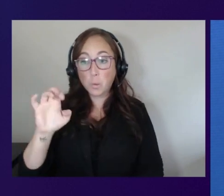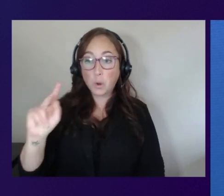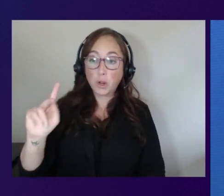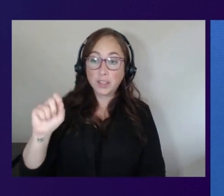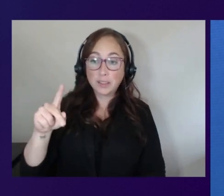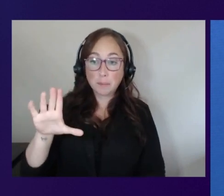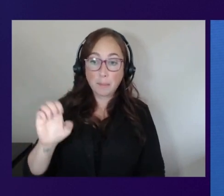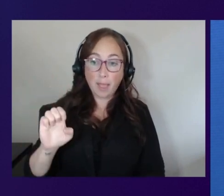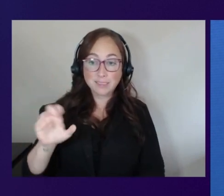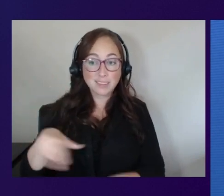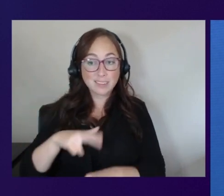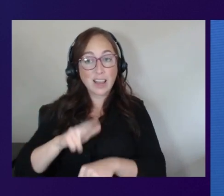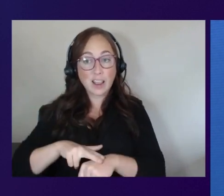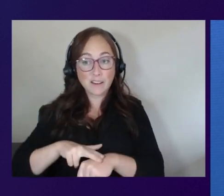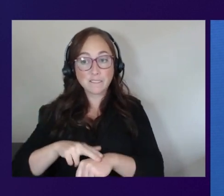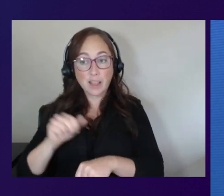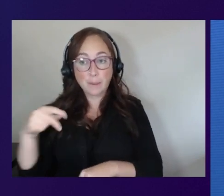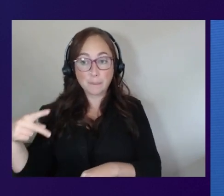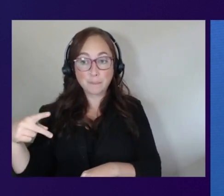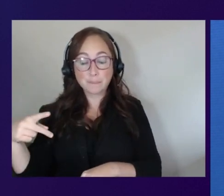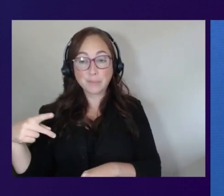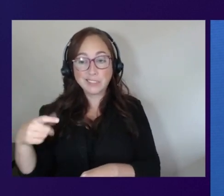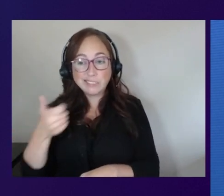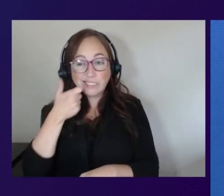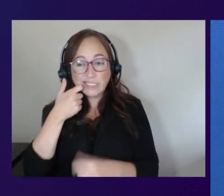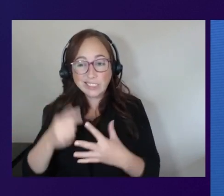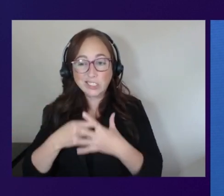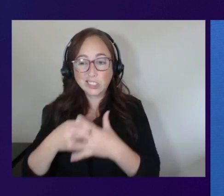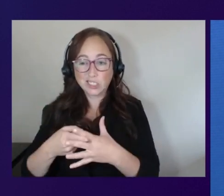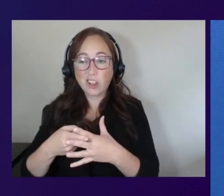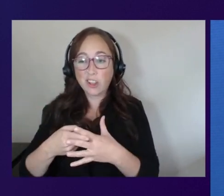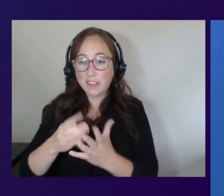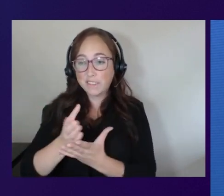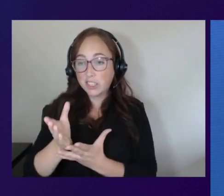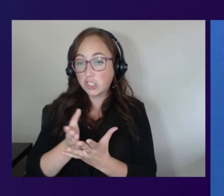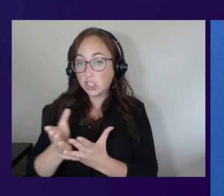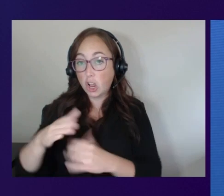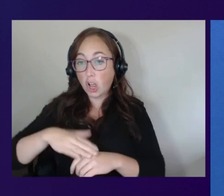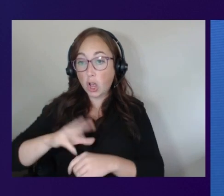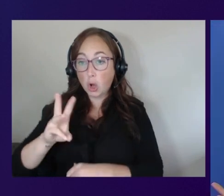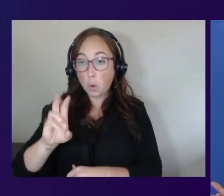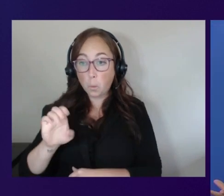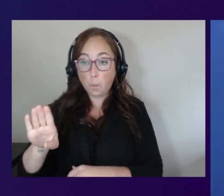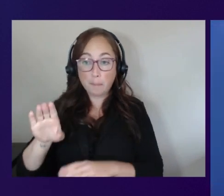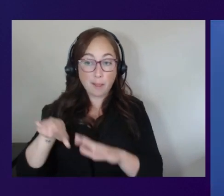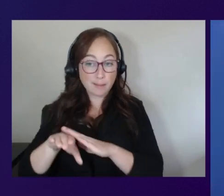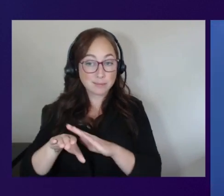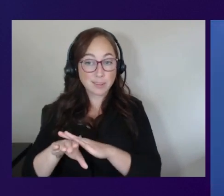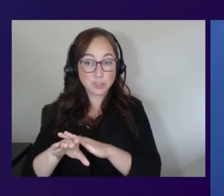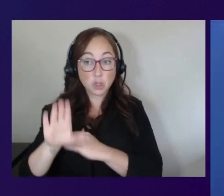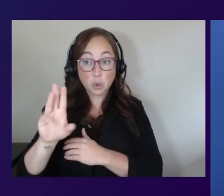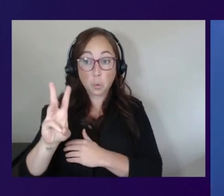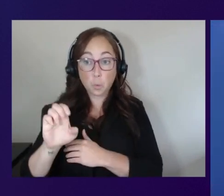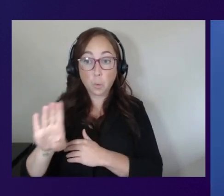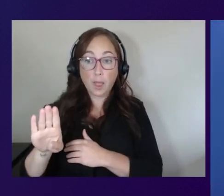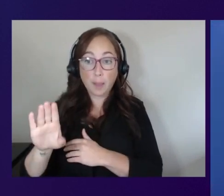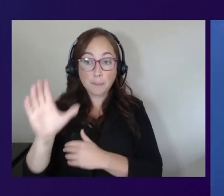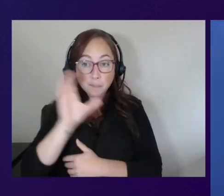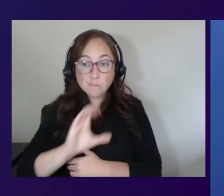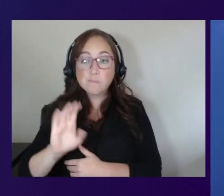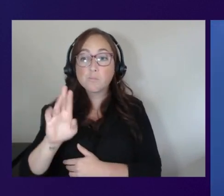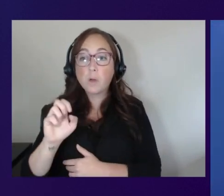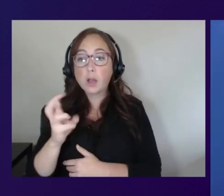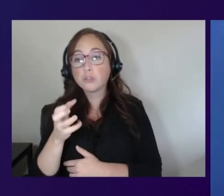and we recently launched that feature on Workspace's web access. So open your web browser, single sign-on,